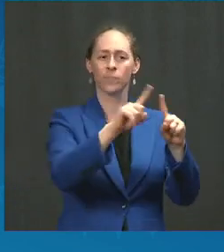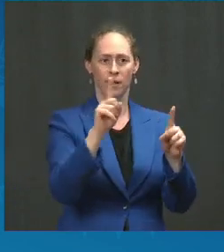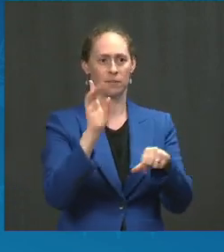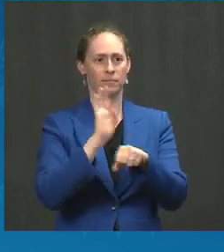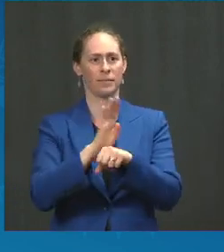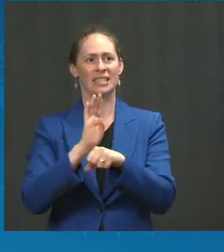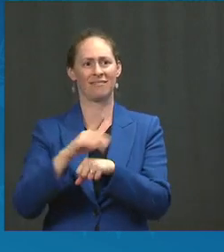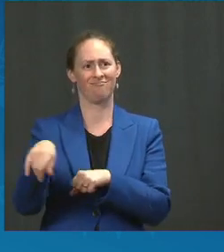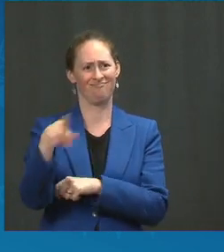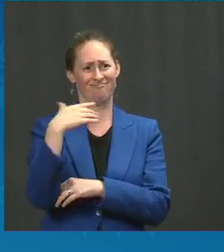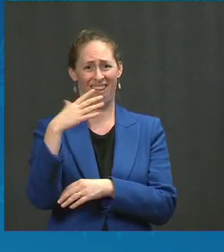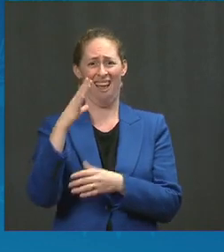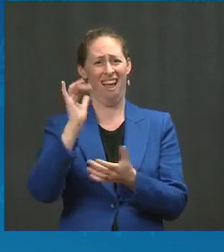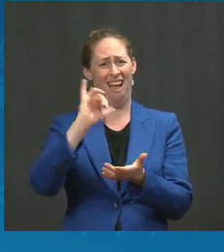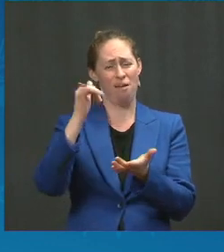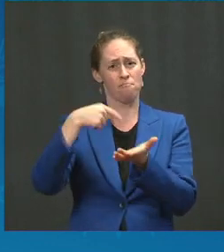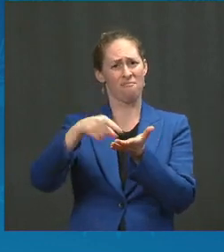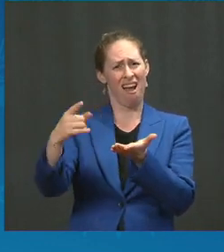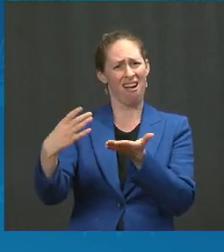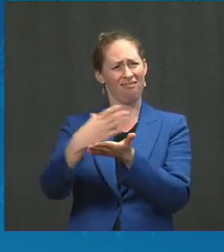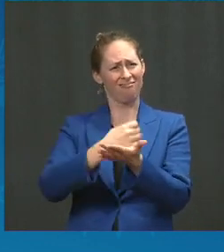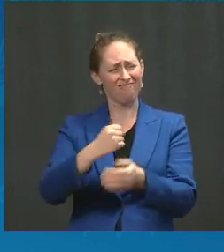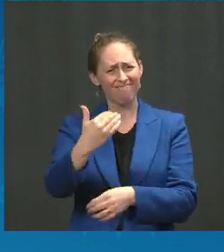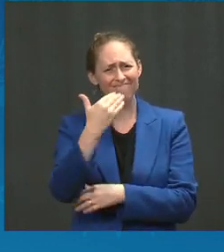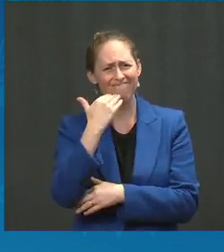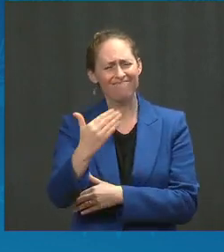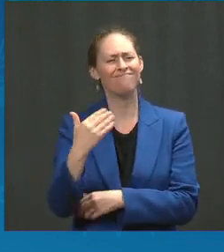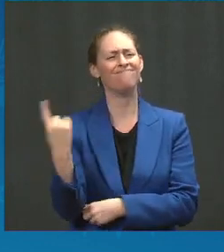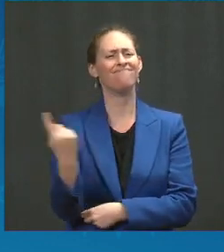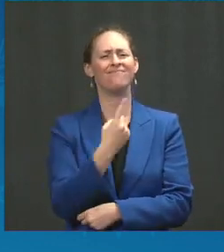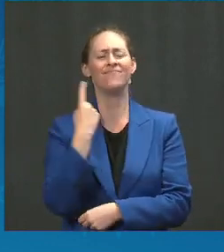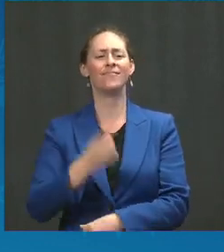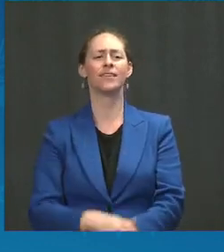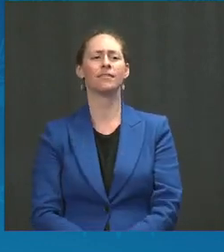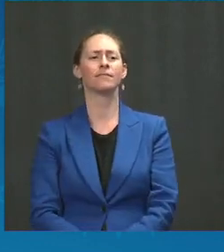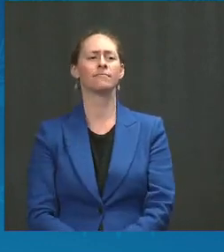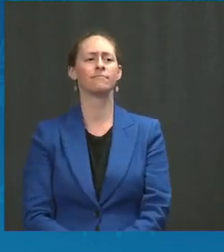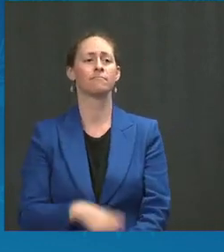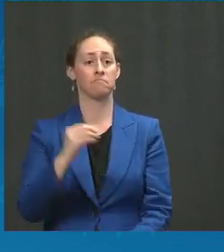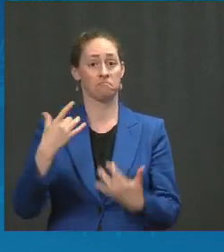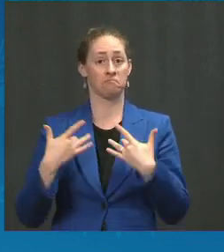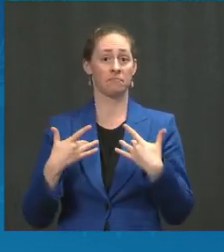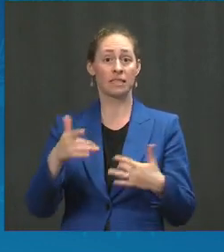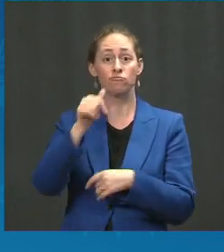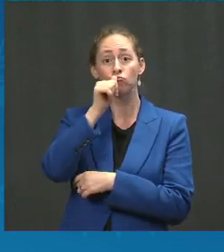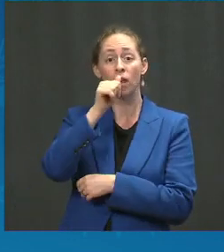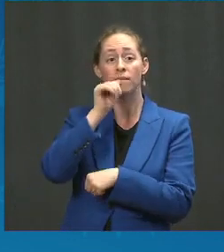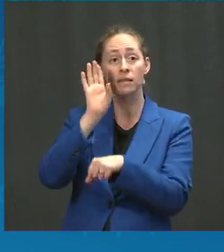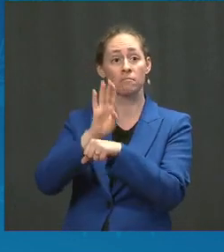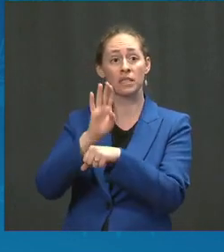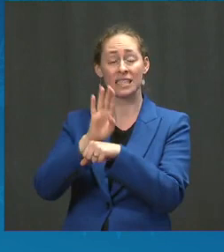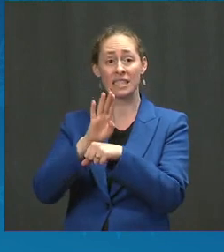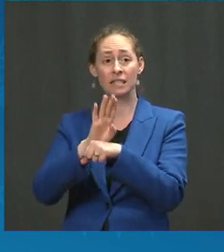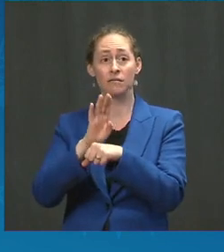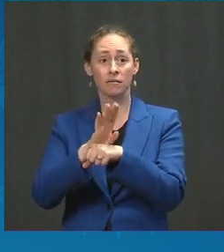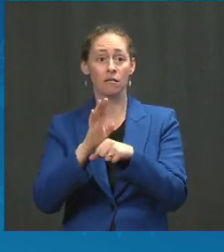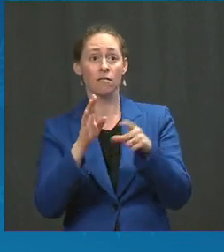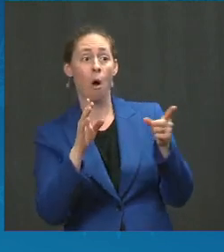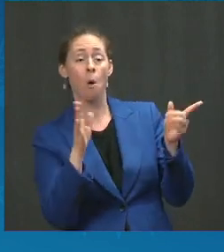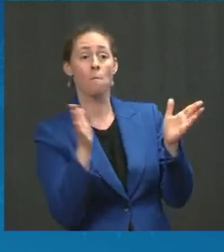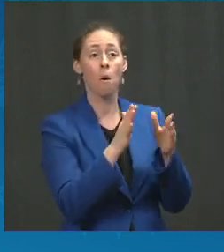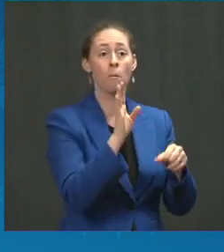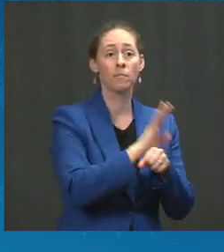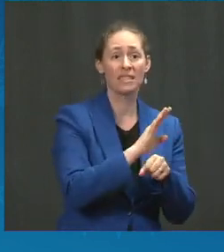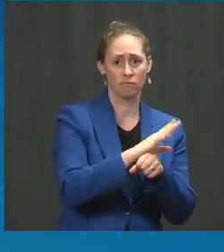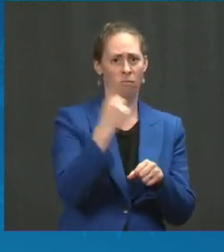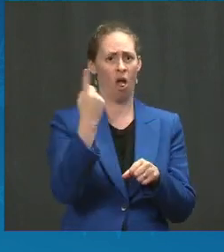you all, nearly half of the private sector workforce of America. Small businesses keep our nation